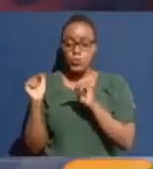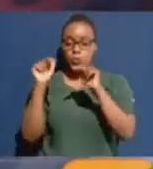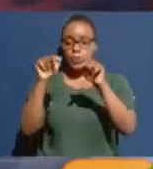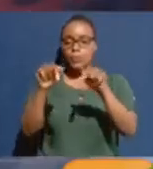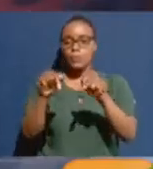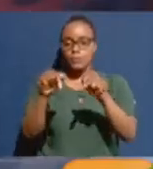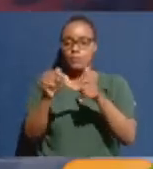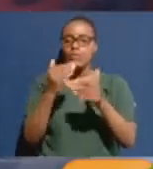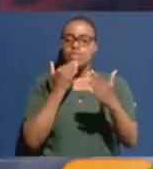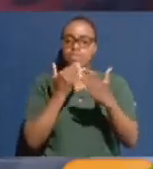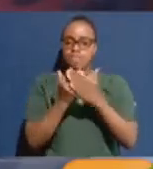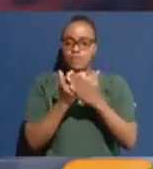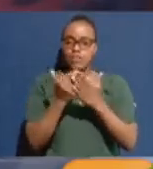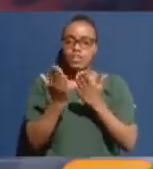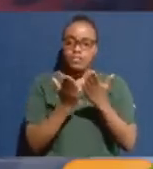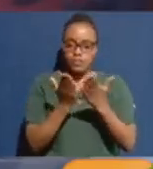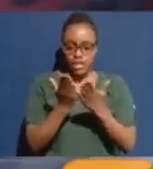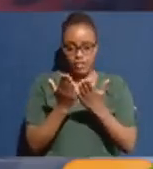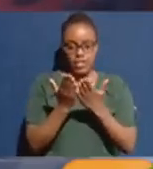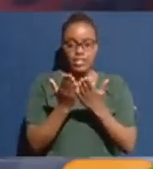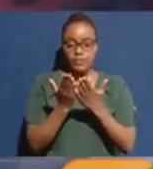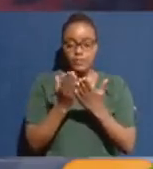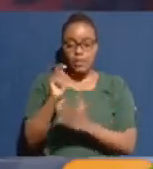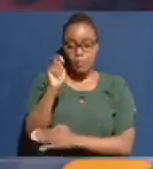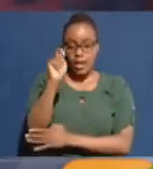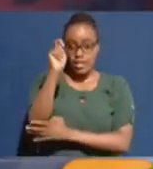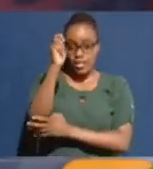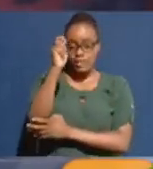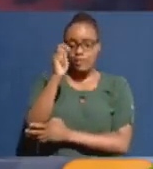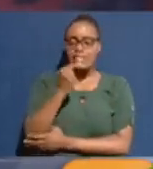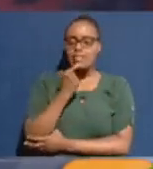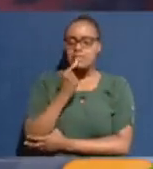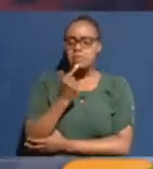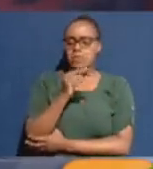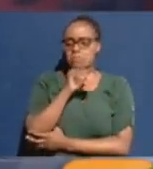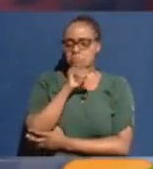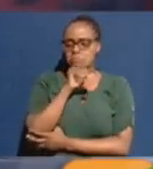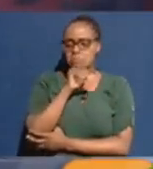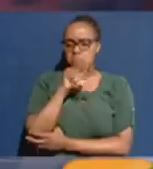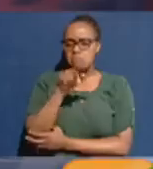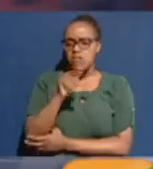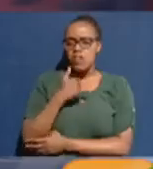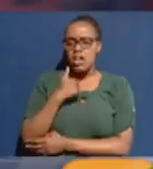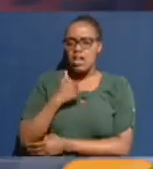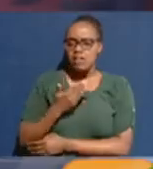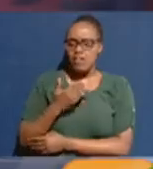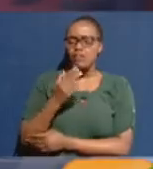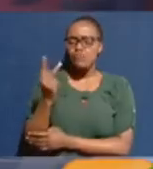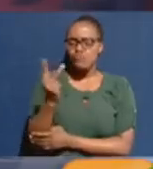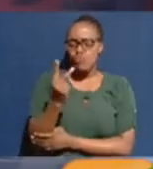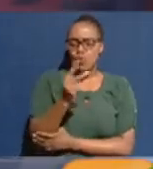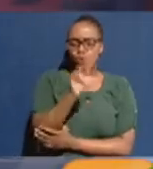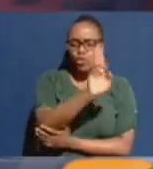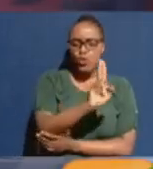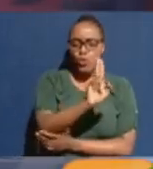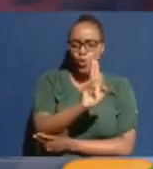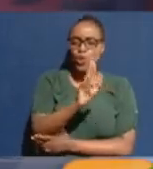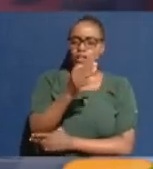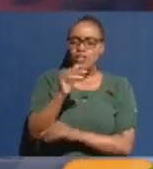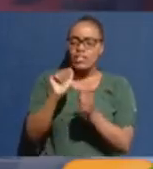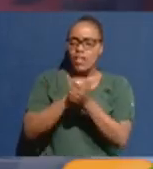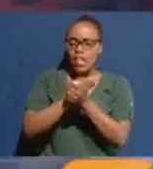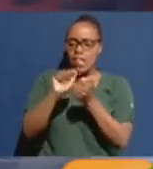a Thanksgiving church service, the head of state accused Odinga of and retired President Uhuru Kenyatta of running